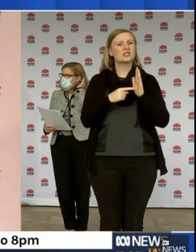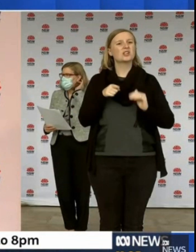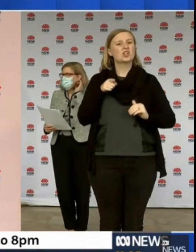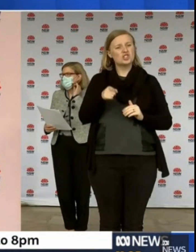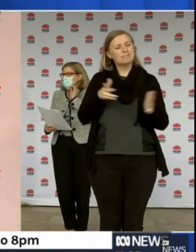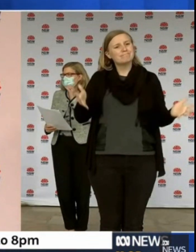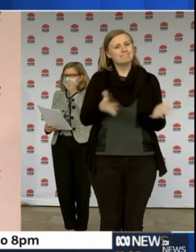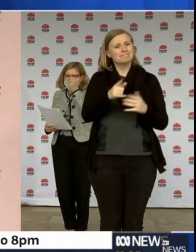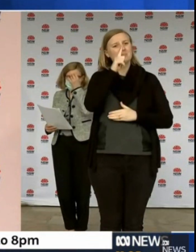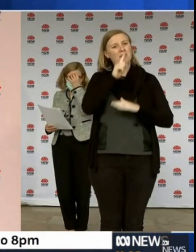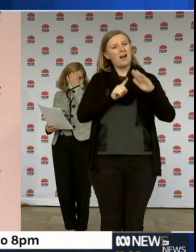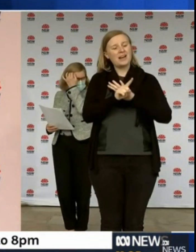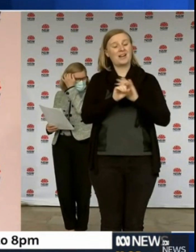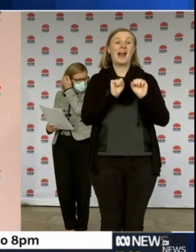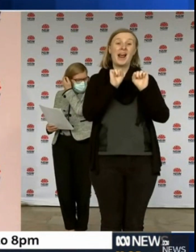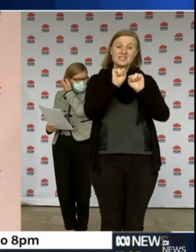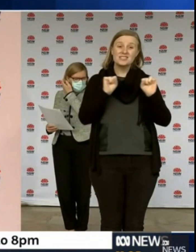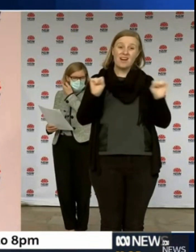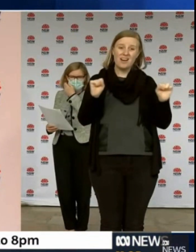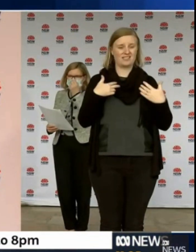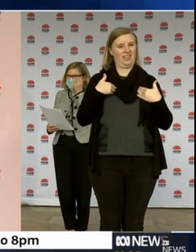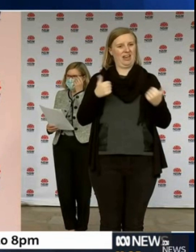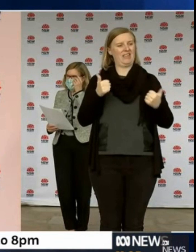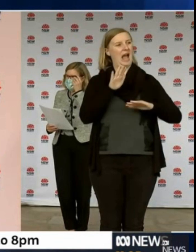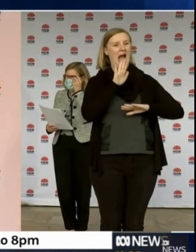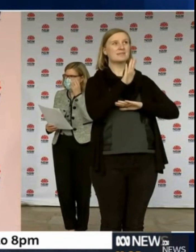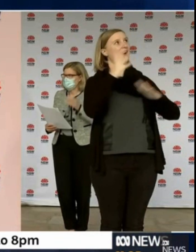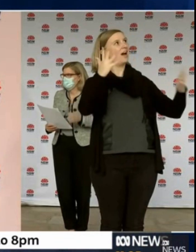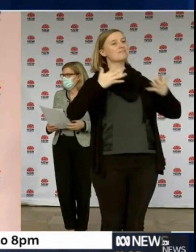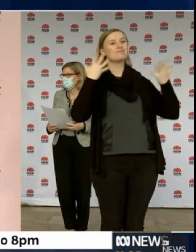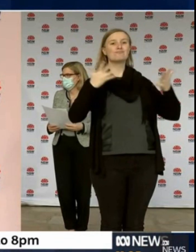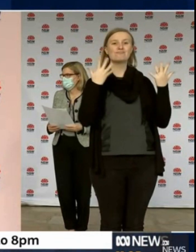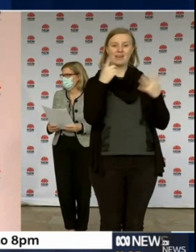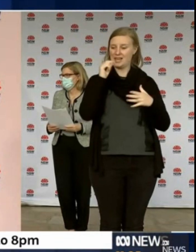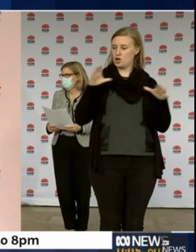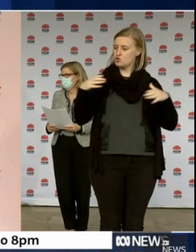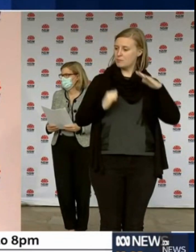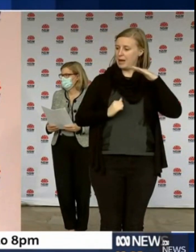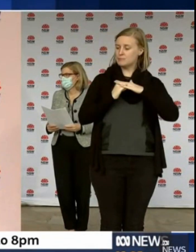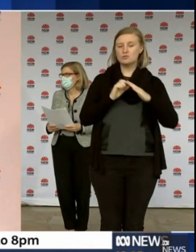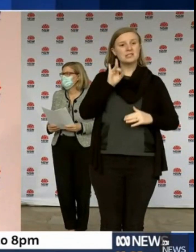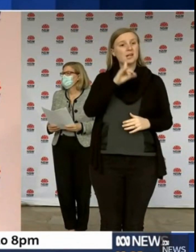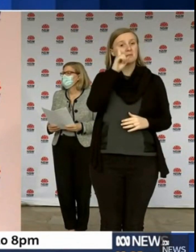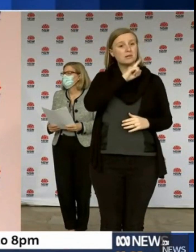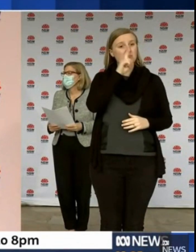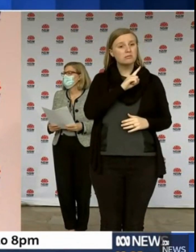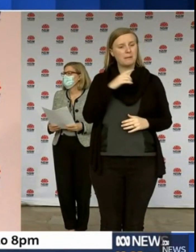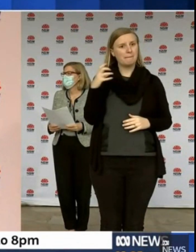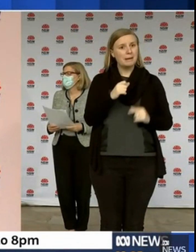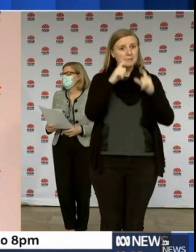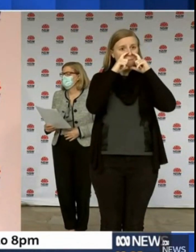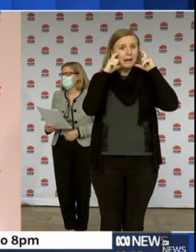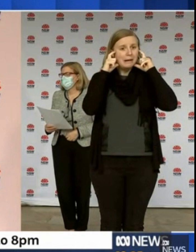and we all encourage people to go outdoors and get that healthy exercise. You can do that in up to groups of 10. You don't need to wear a mask